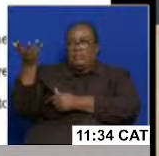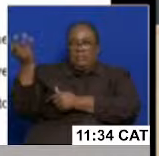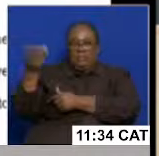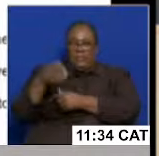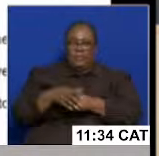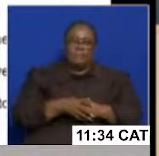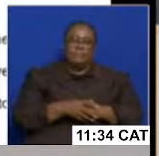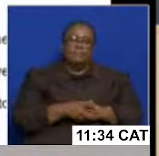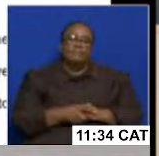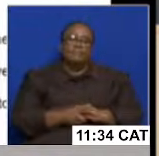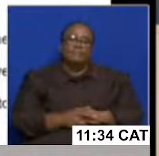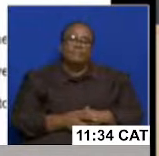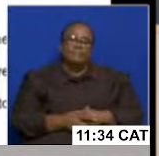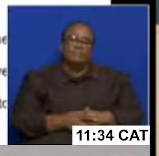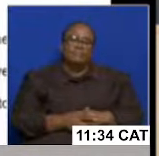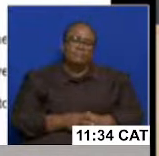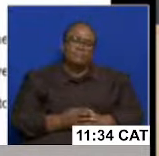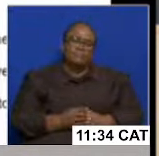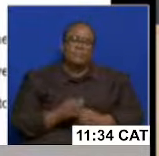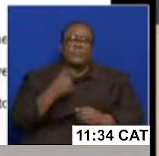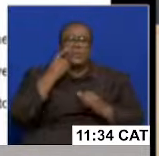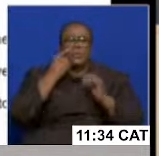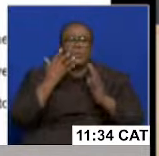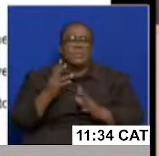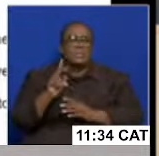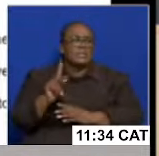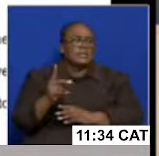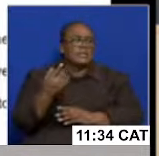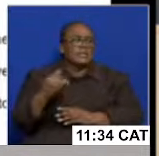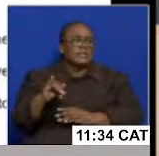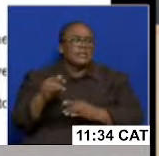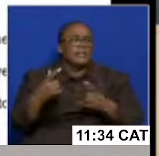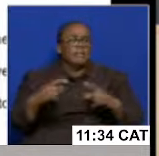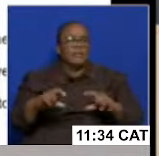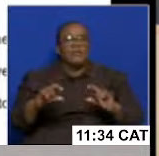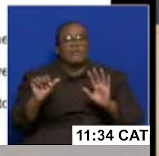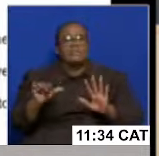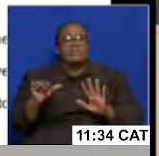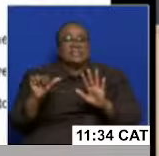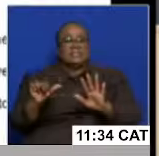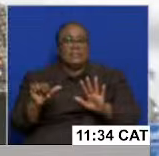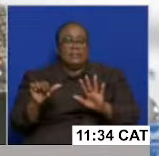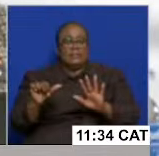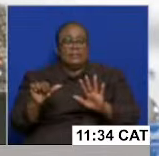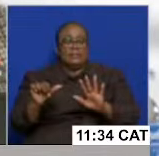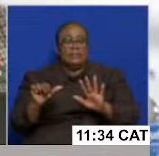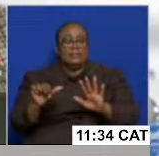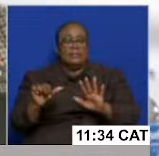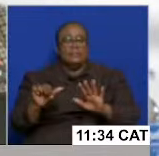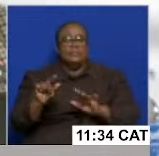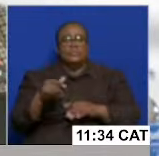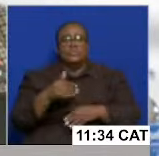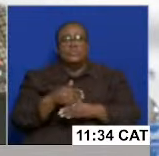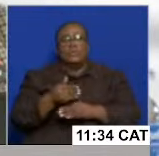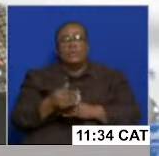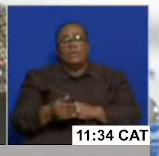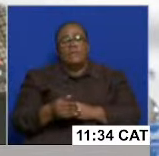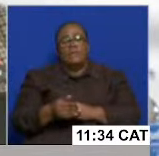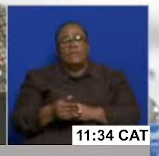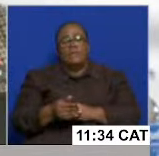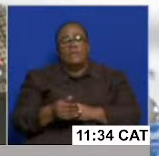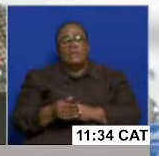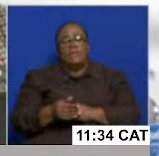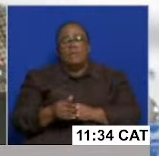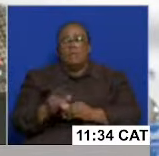And Witness K, still on paragraph 16, after Mr. Django had told you that he was not happy